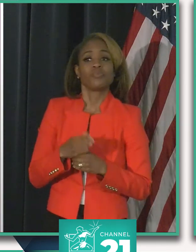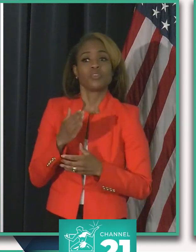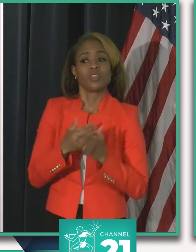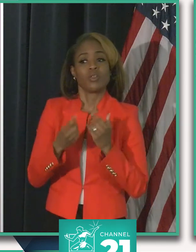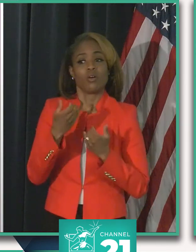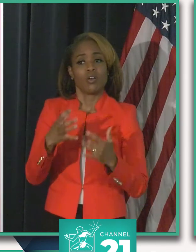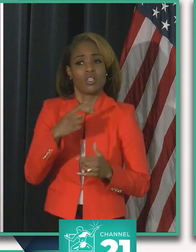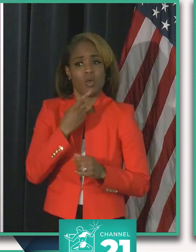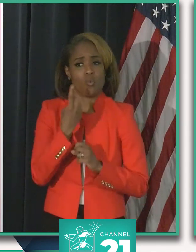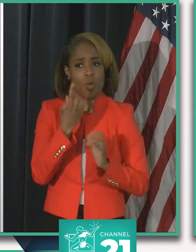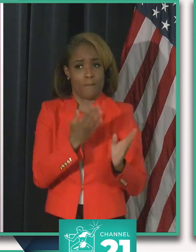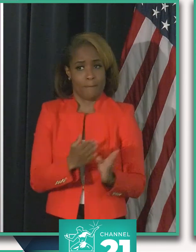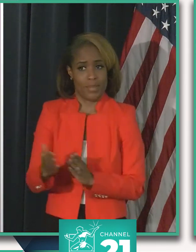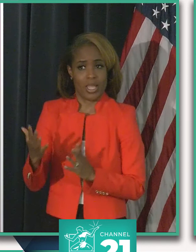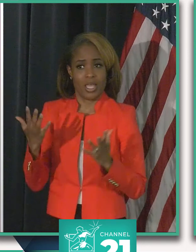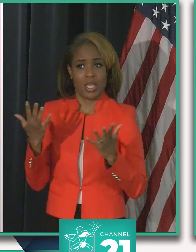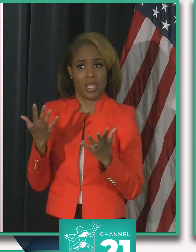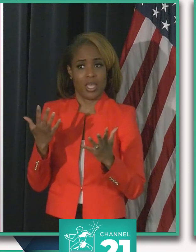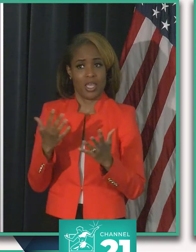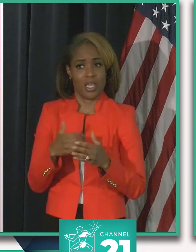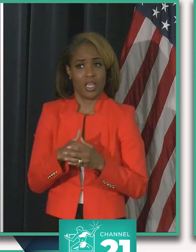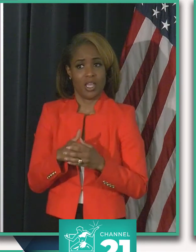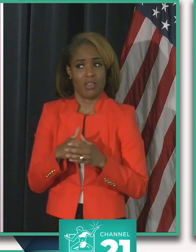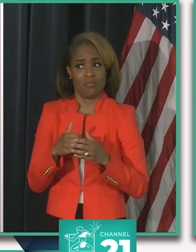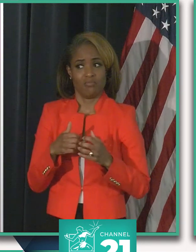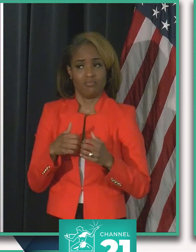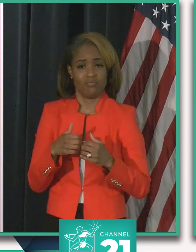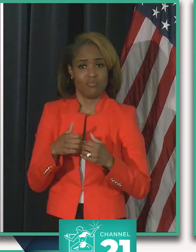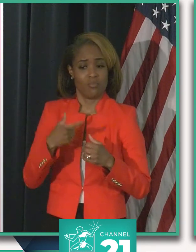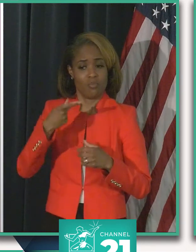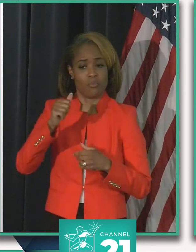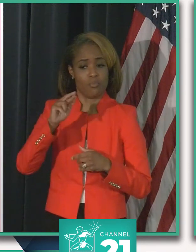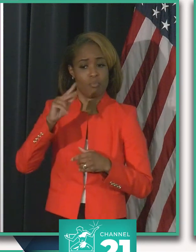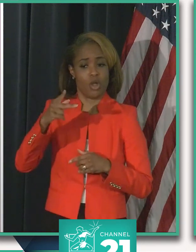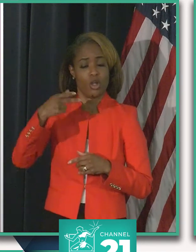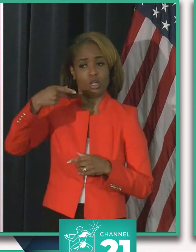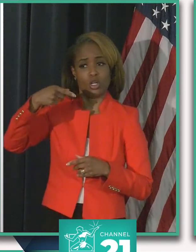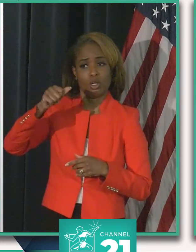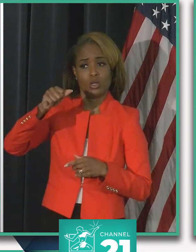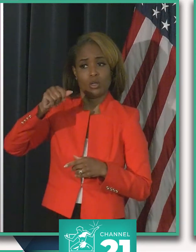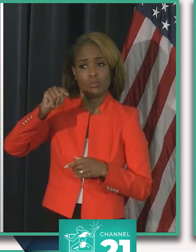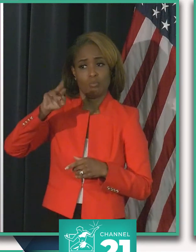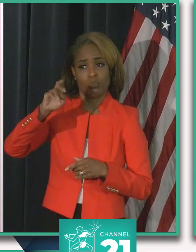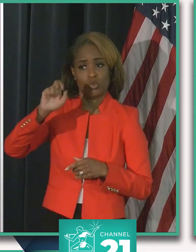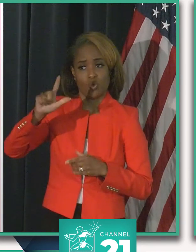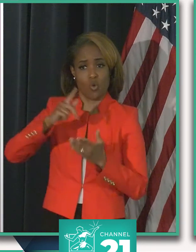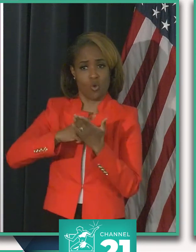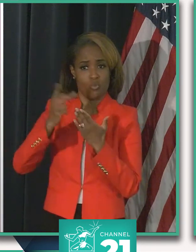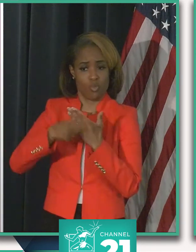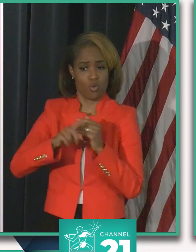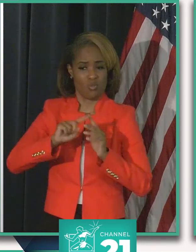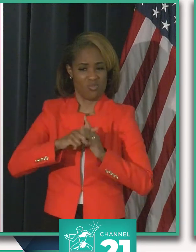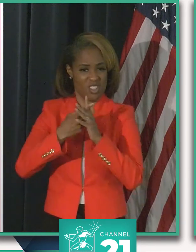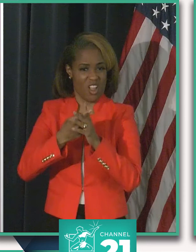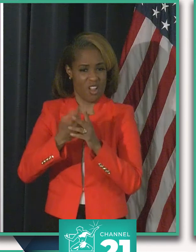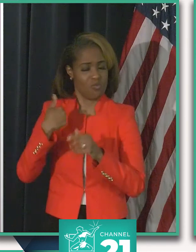one of our plans is certainly launching our park patrol, which we are doing now. We recognize